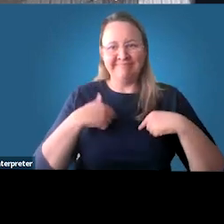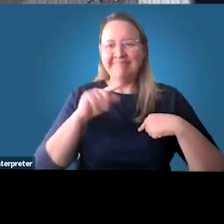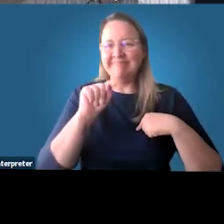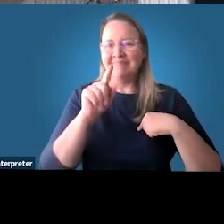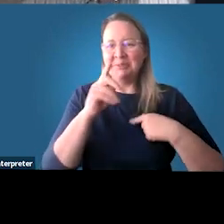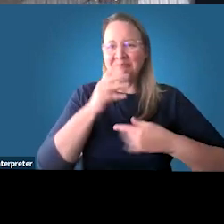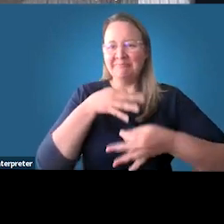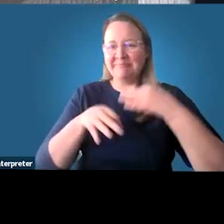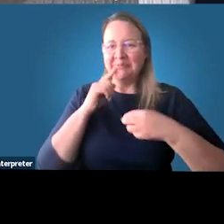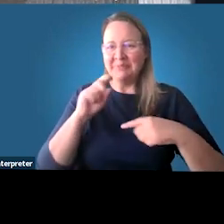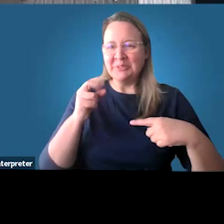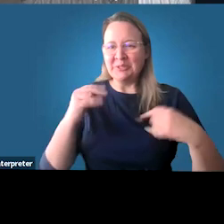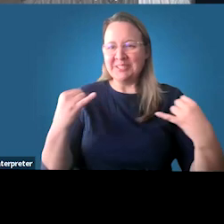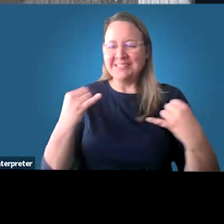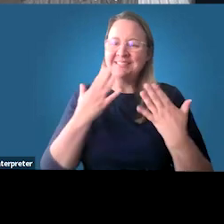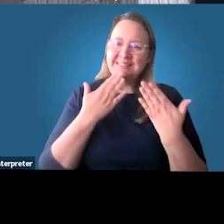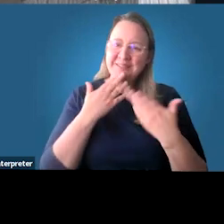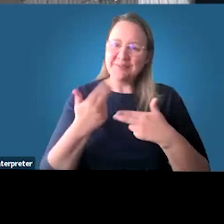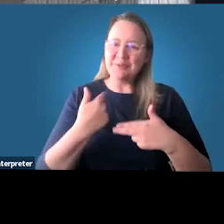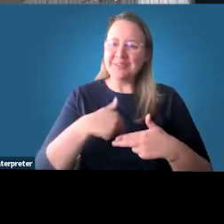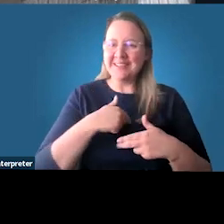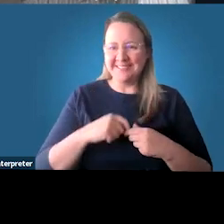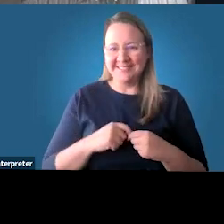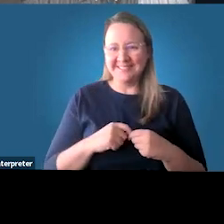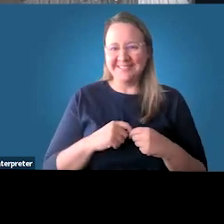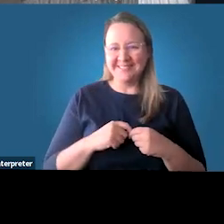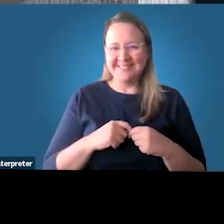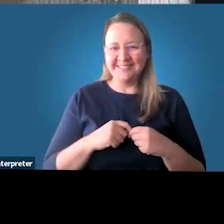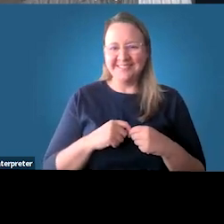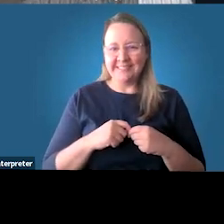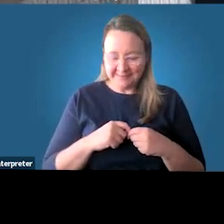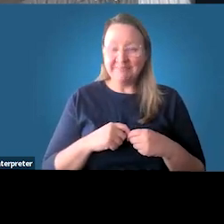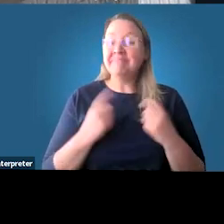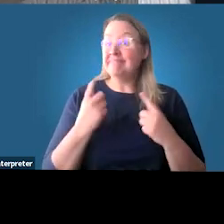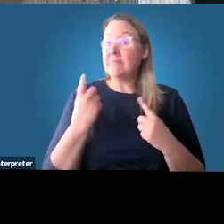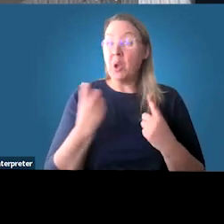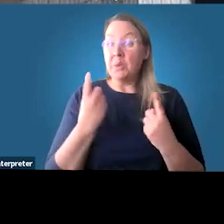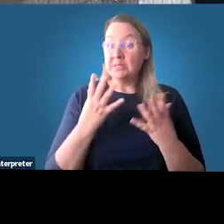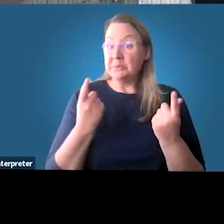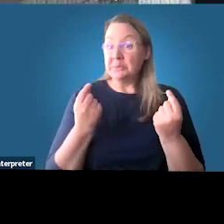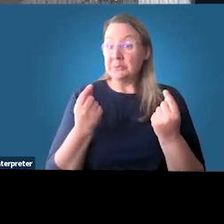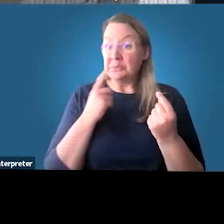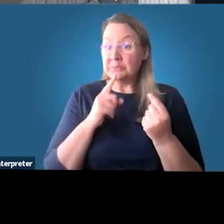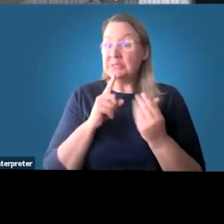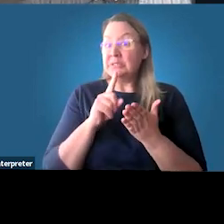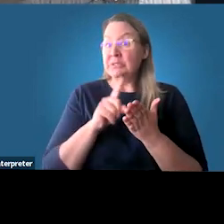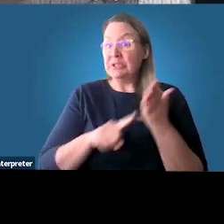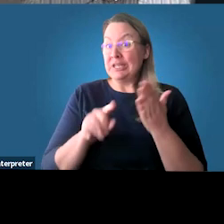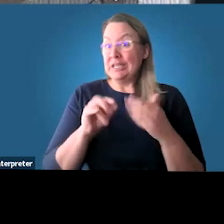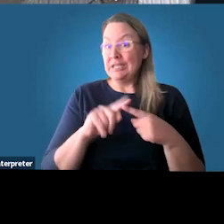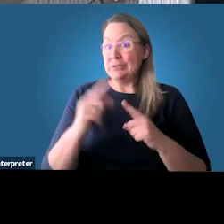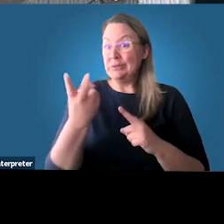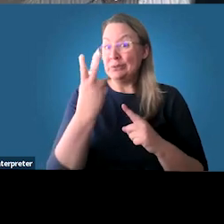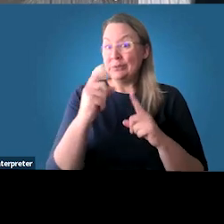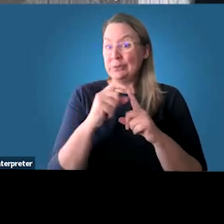Sean Gibbons today. Thank you for being with us. So, as we always do, let's start with our two-word check-in. Let us know where you're